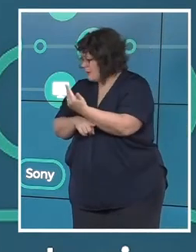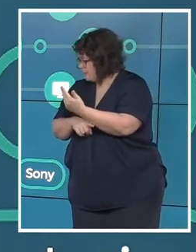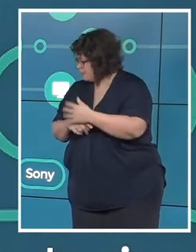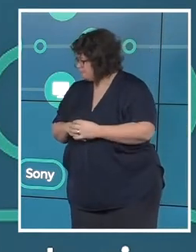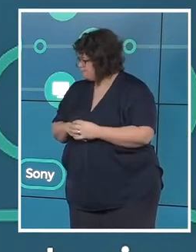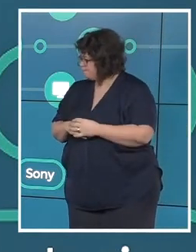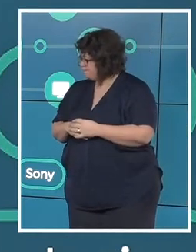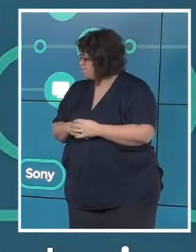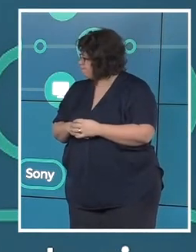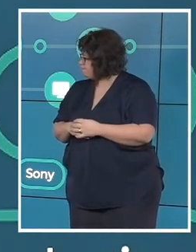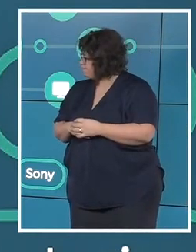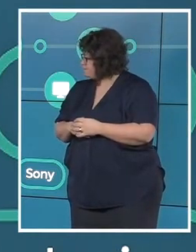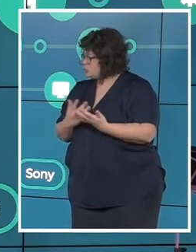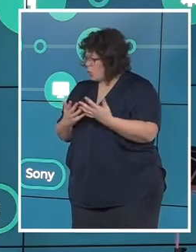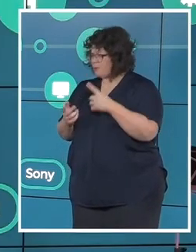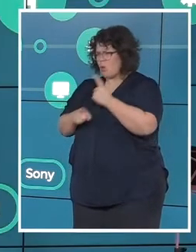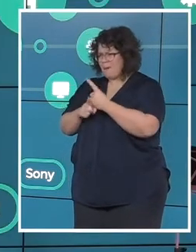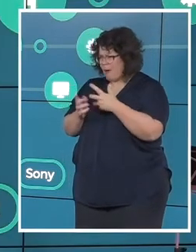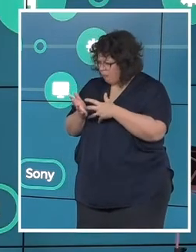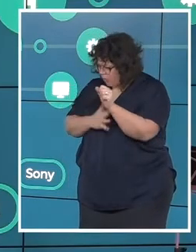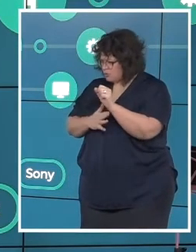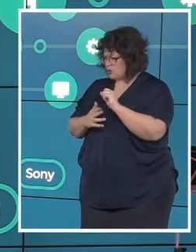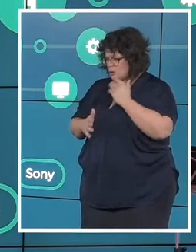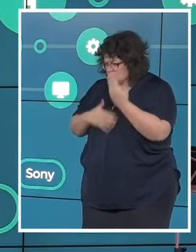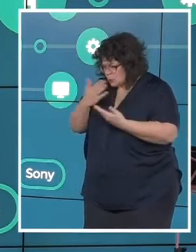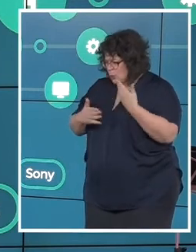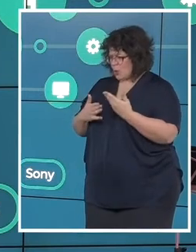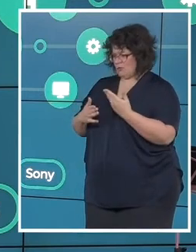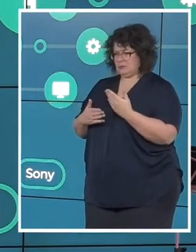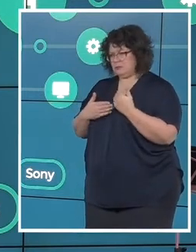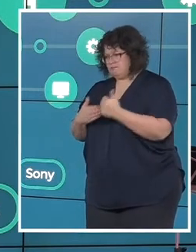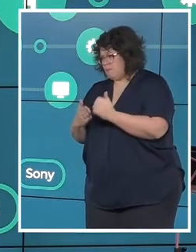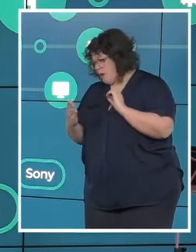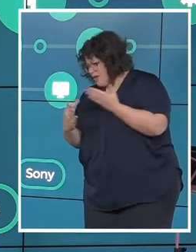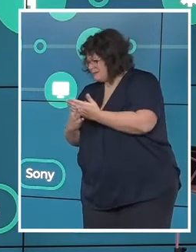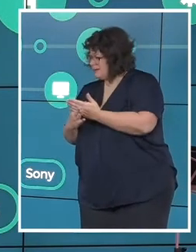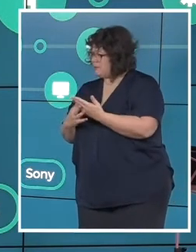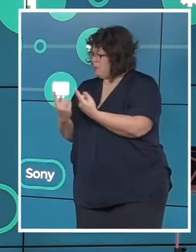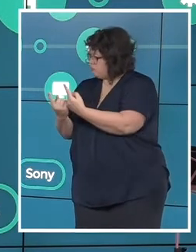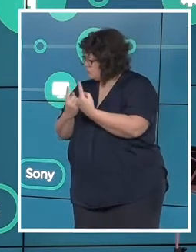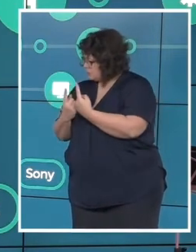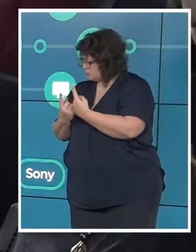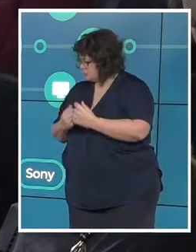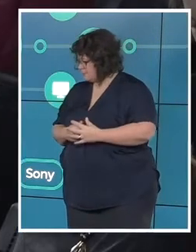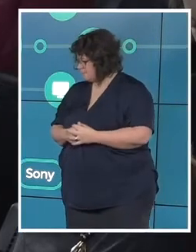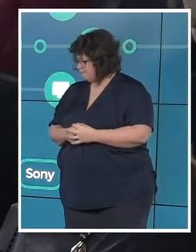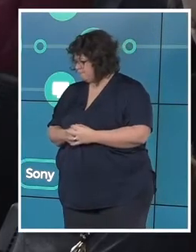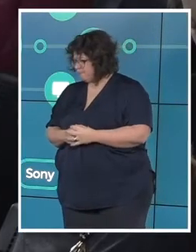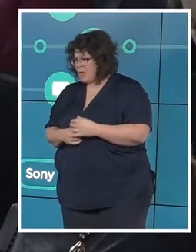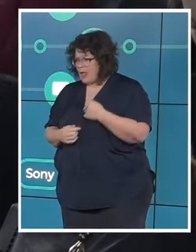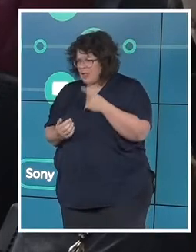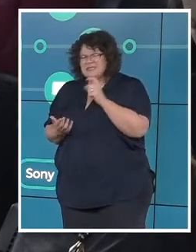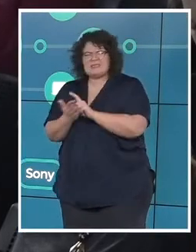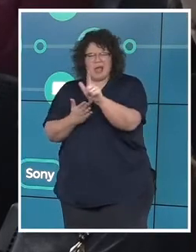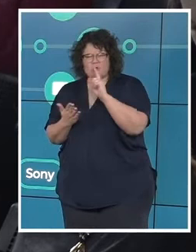products. Cool. So I'm going to pick a couple of questions off of the thing here.